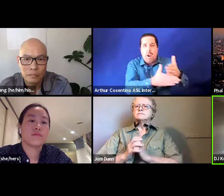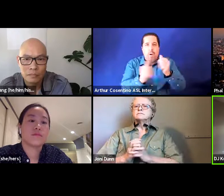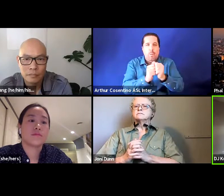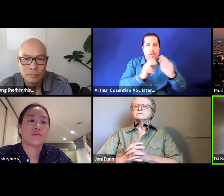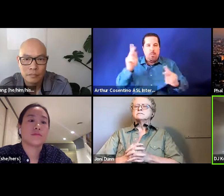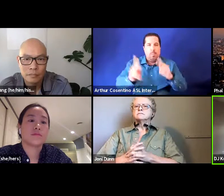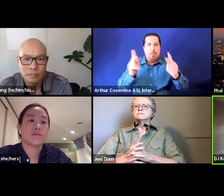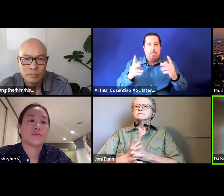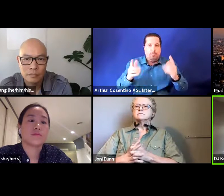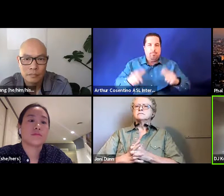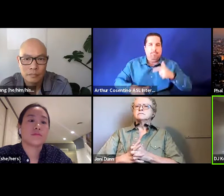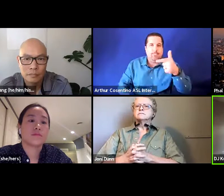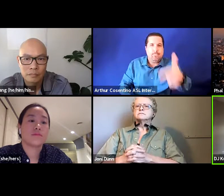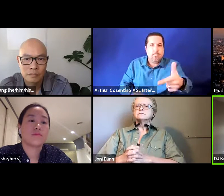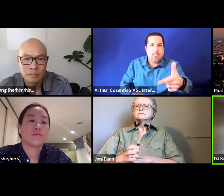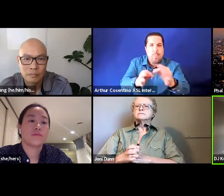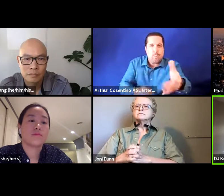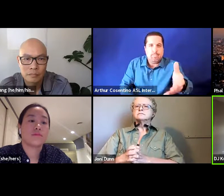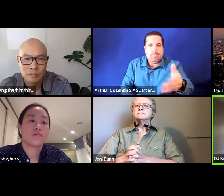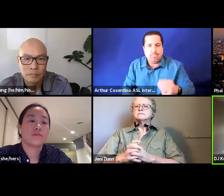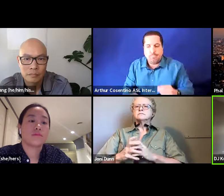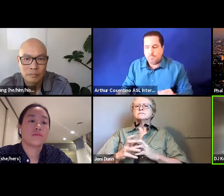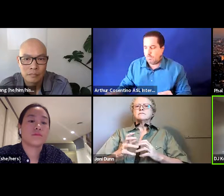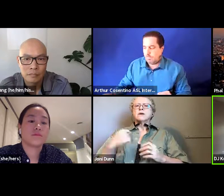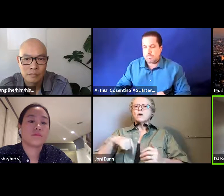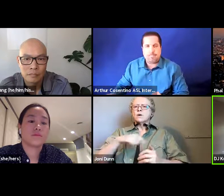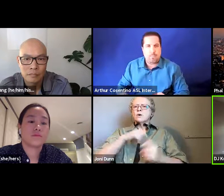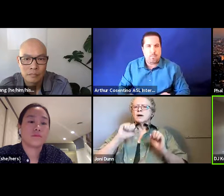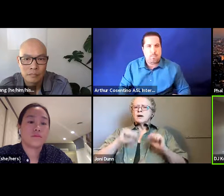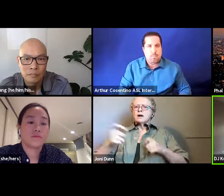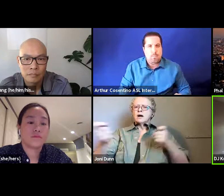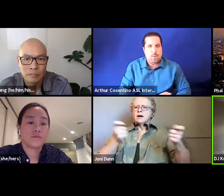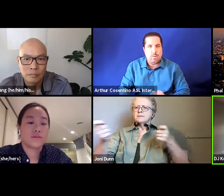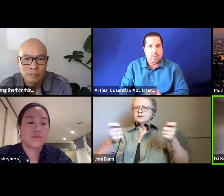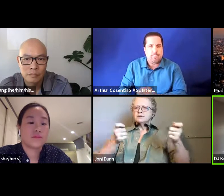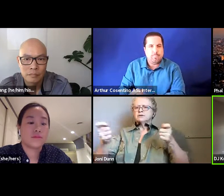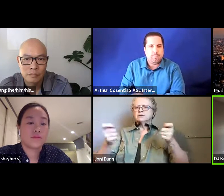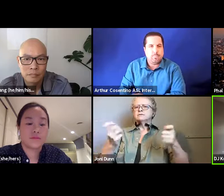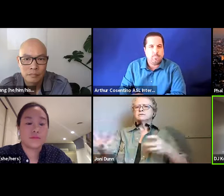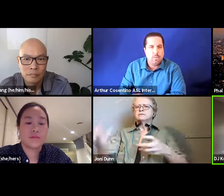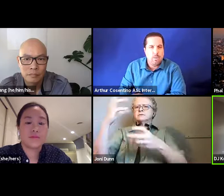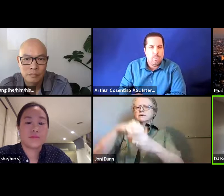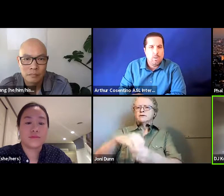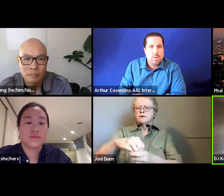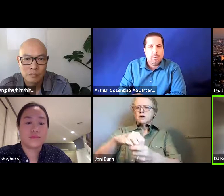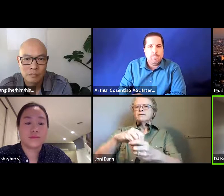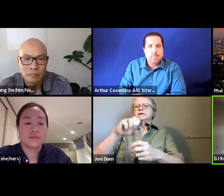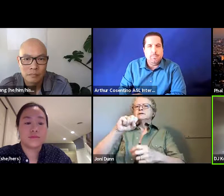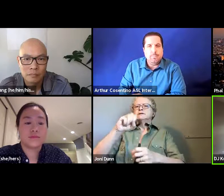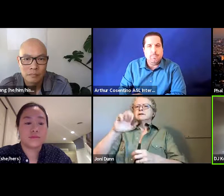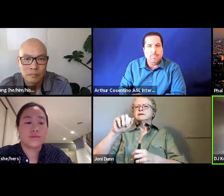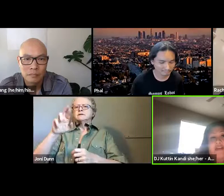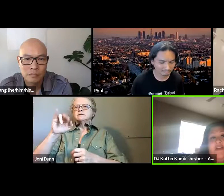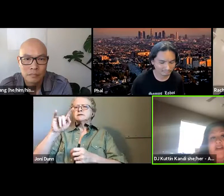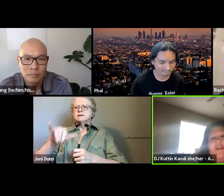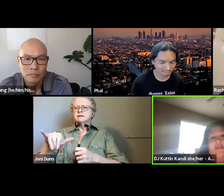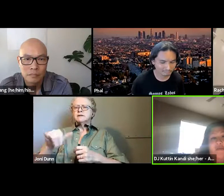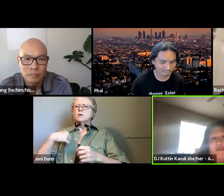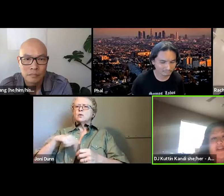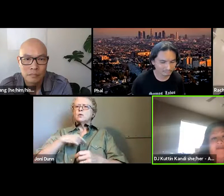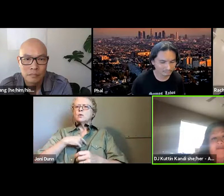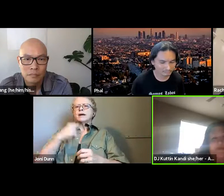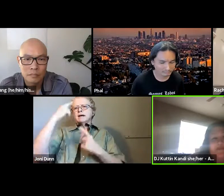settle for any less, nor to operate in a framing of scarcity, which Rachel so lovely lifted, but rather dreaming abolition